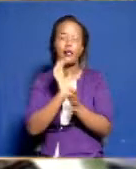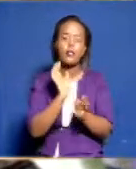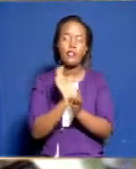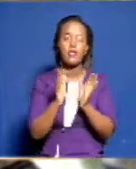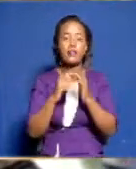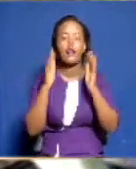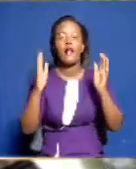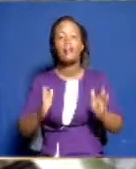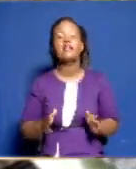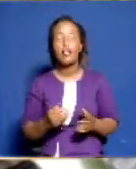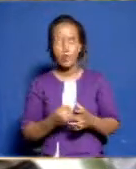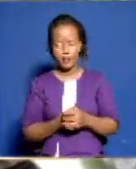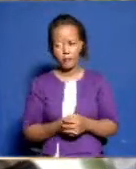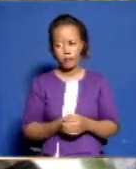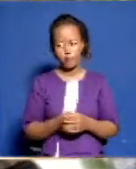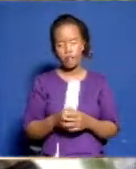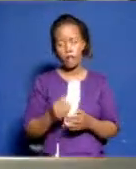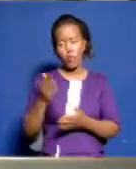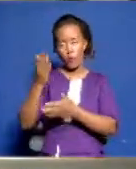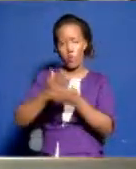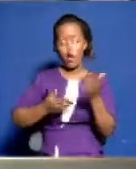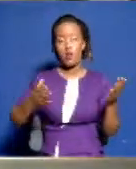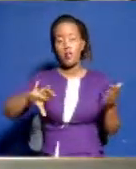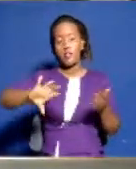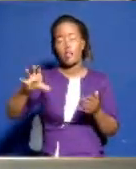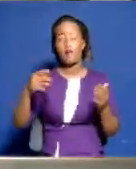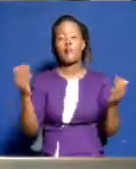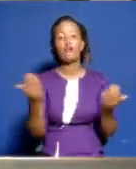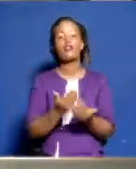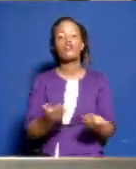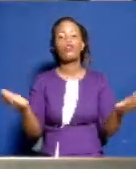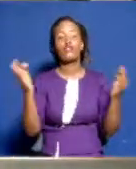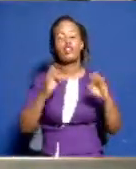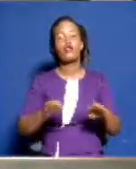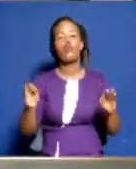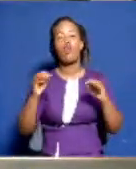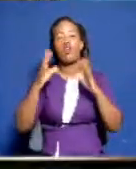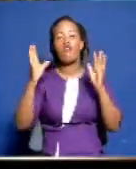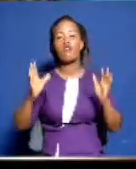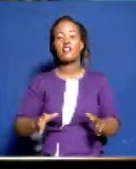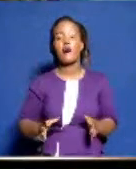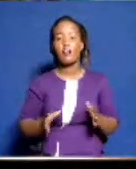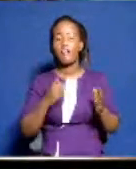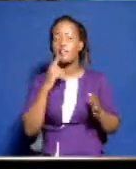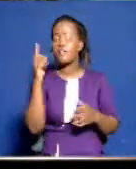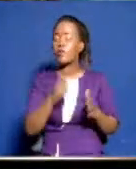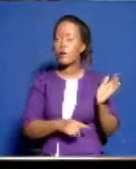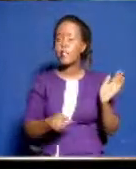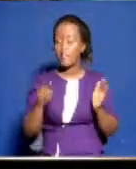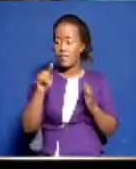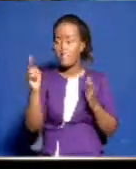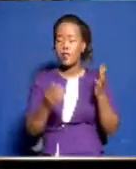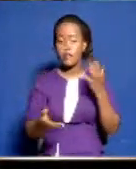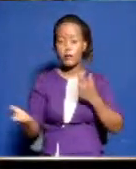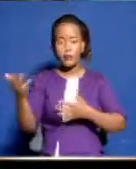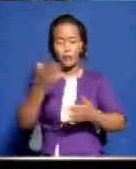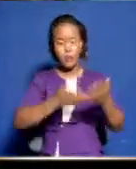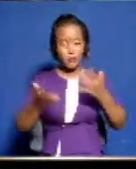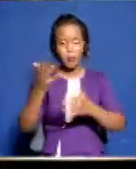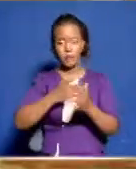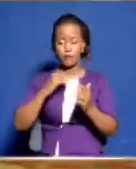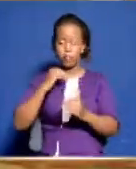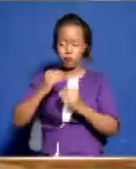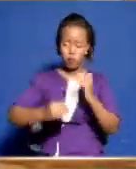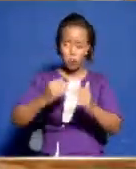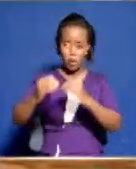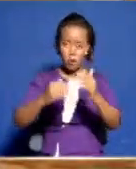Sebastian Moli Muteti, Sub-County Children Officer, Magarini Sub-County, says reintegration was a phased process whereby the